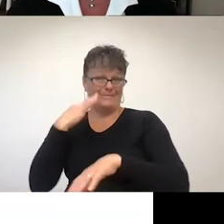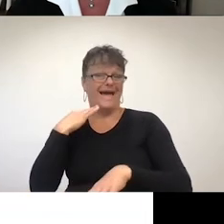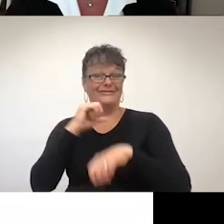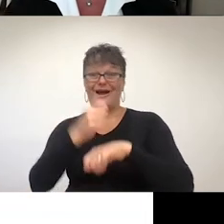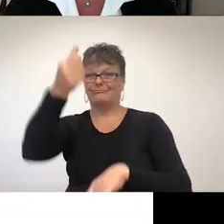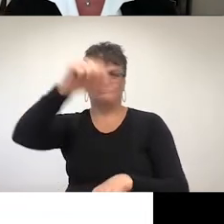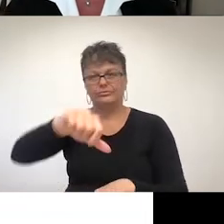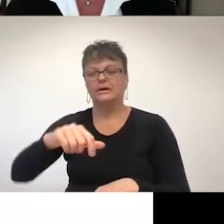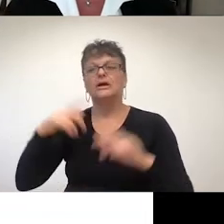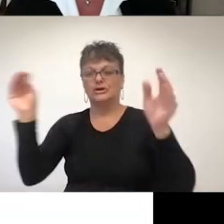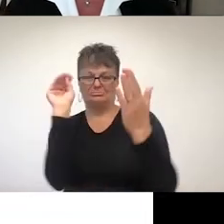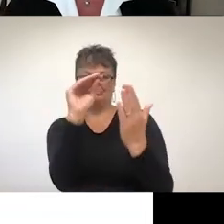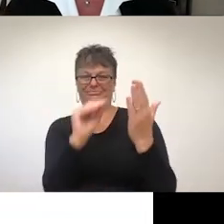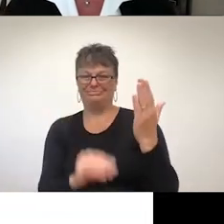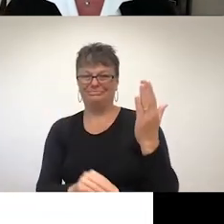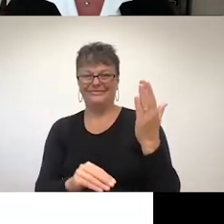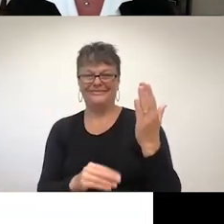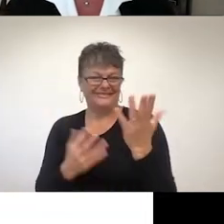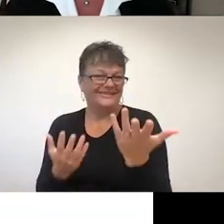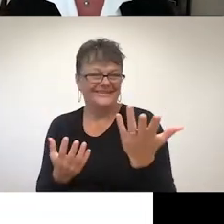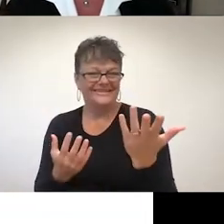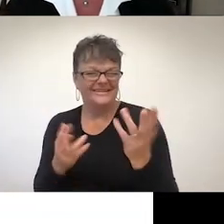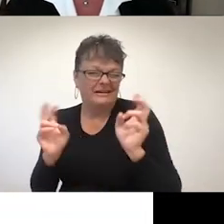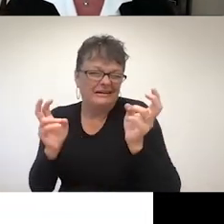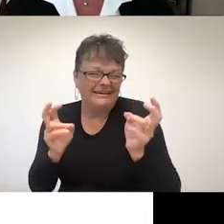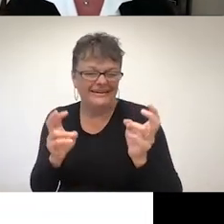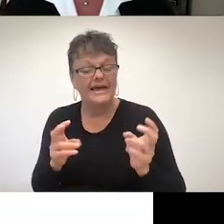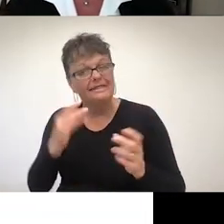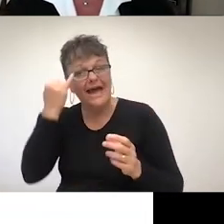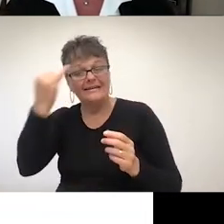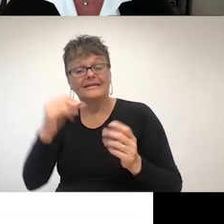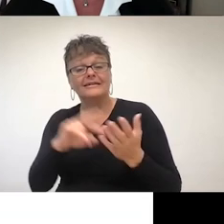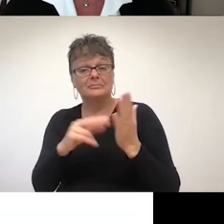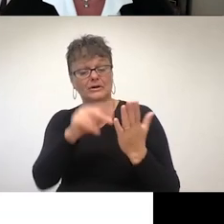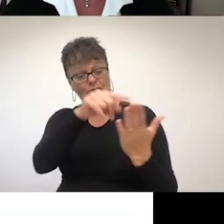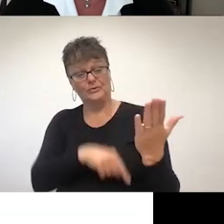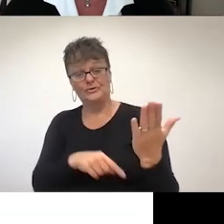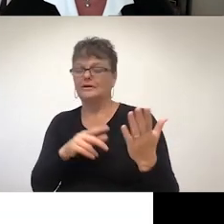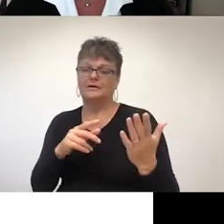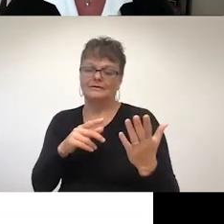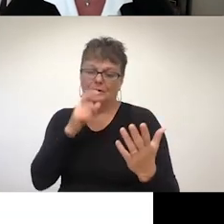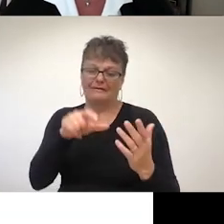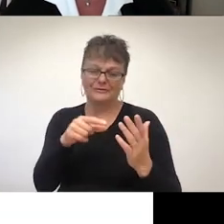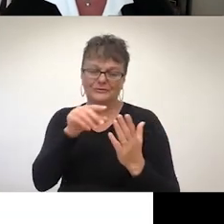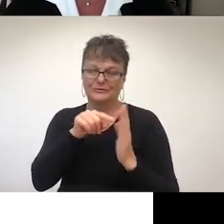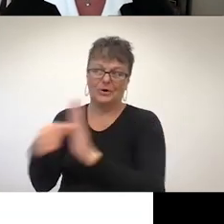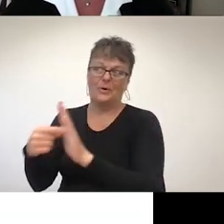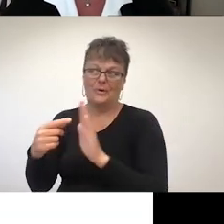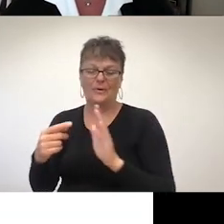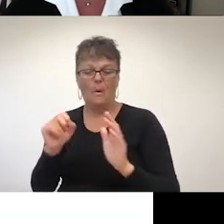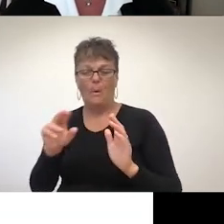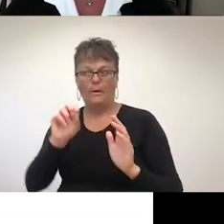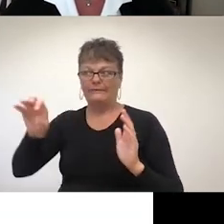selective, clearly. But helping your students to see that challenge and setback and failure are absolutely normal and part of the process, but they